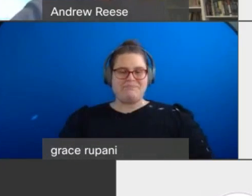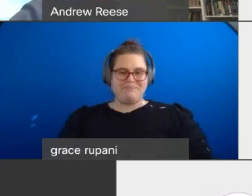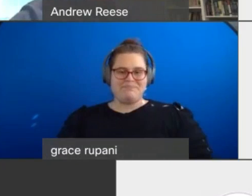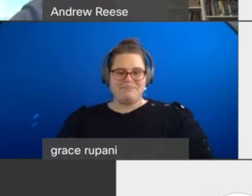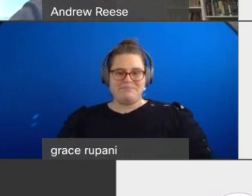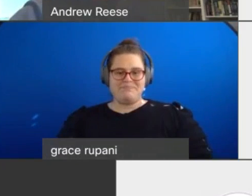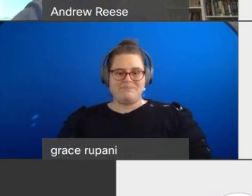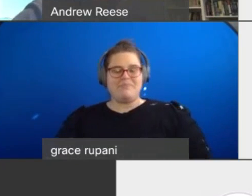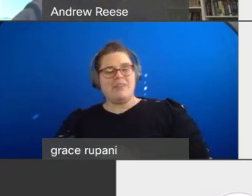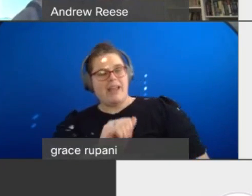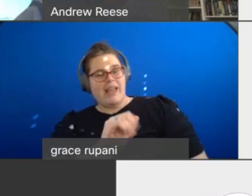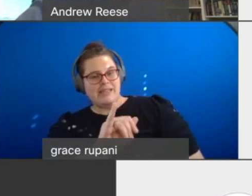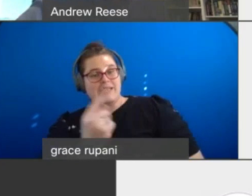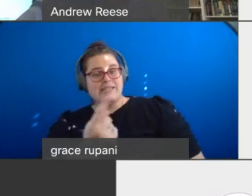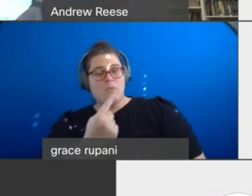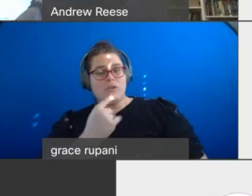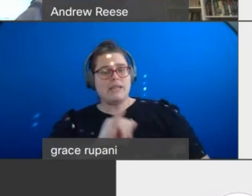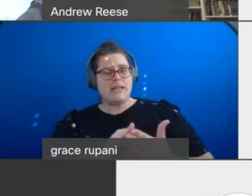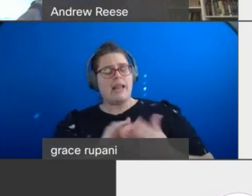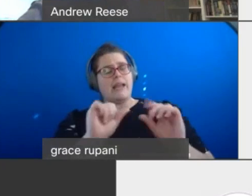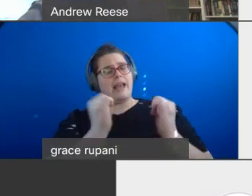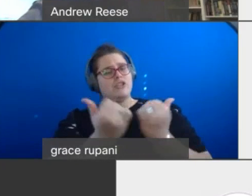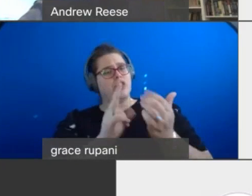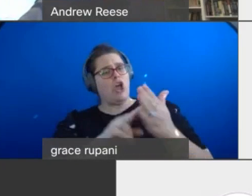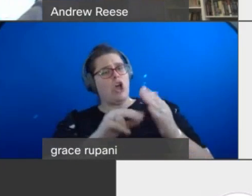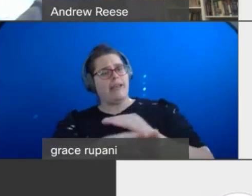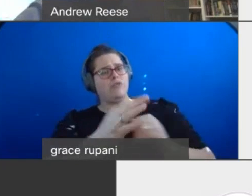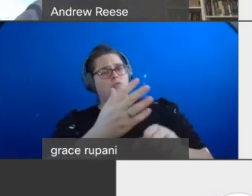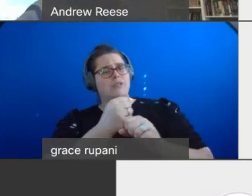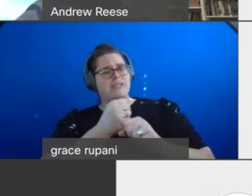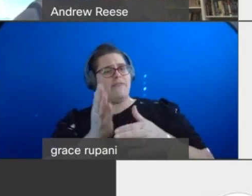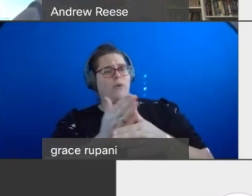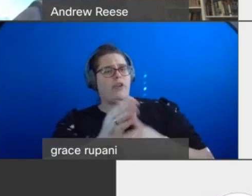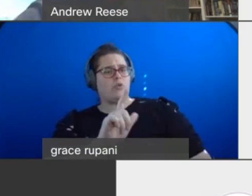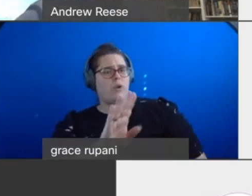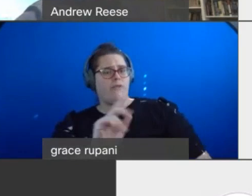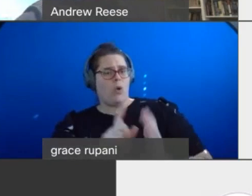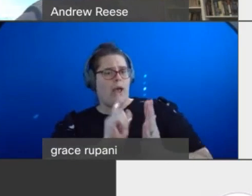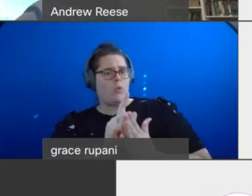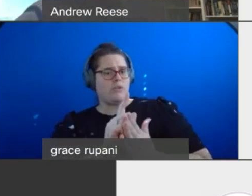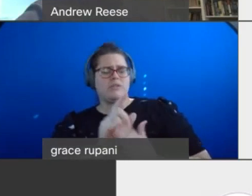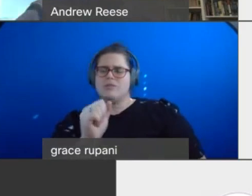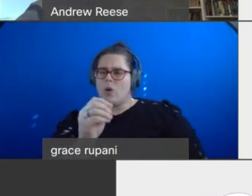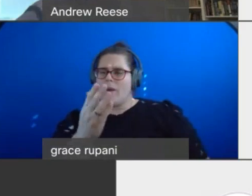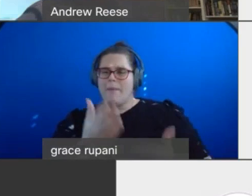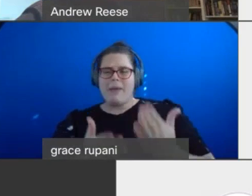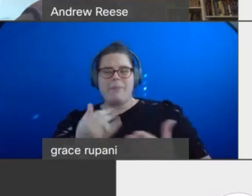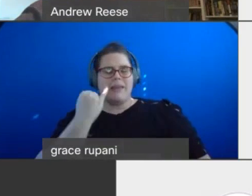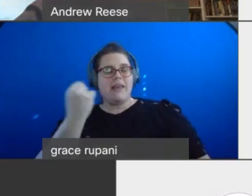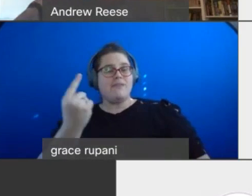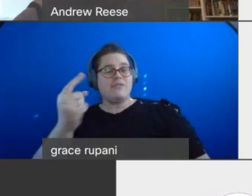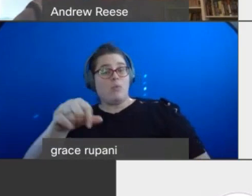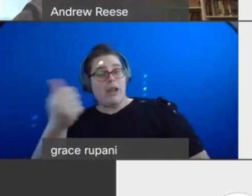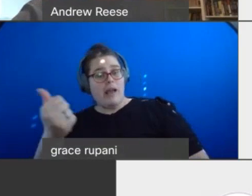Someone says they got their agency login information within 24 hours. Okay. So perhaps if someone else completed it and they didn't, they